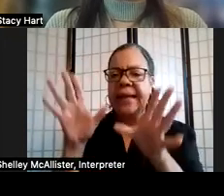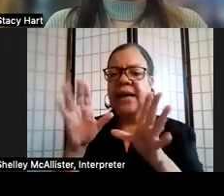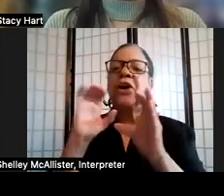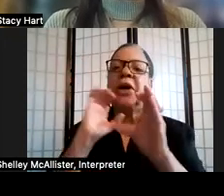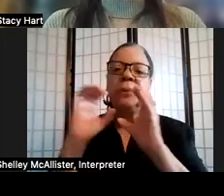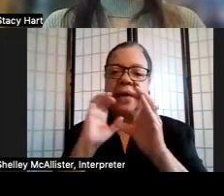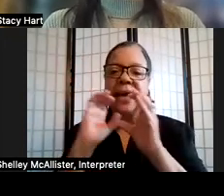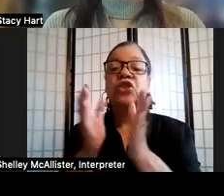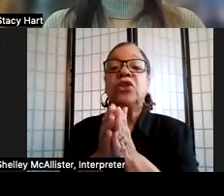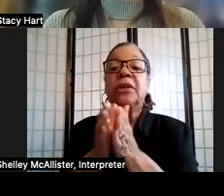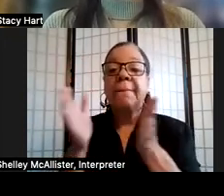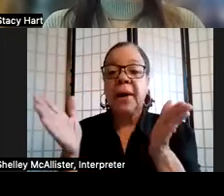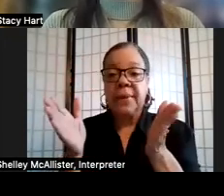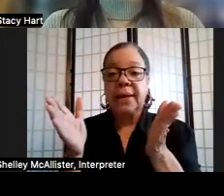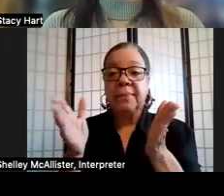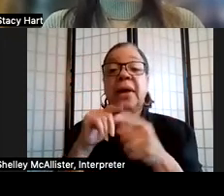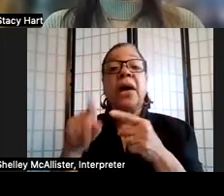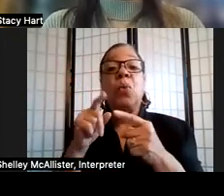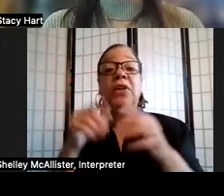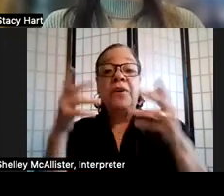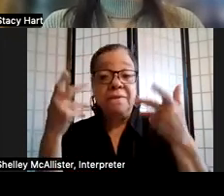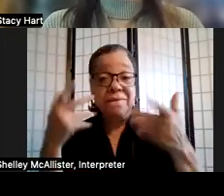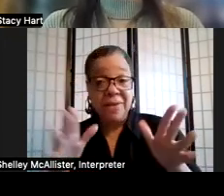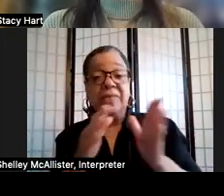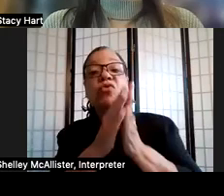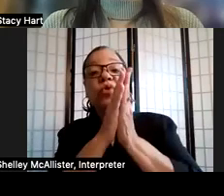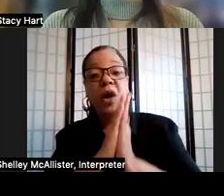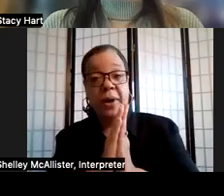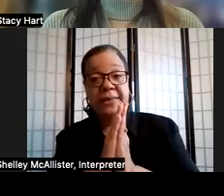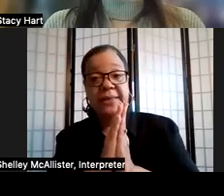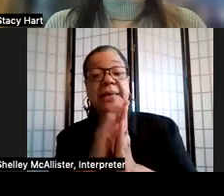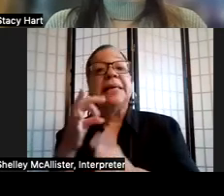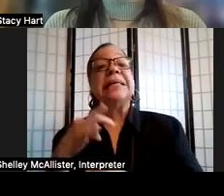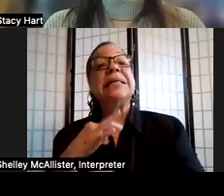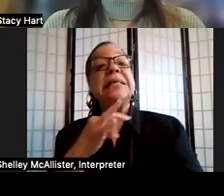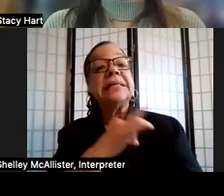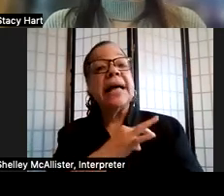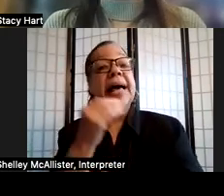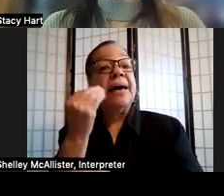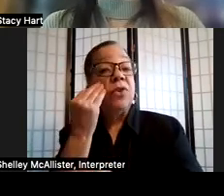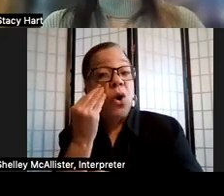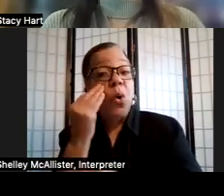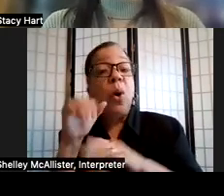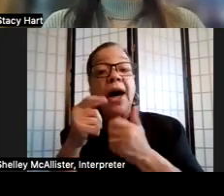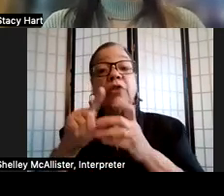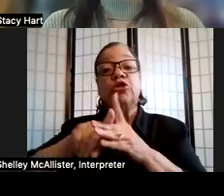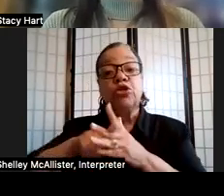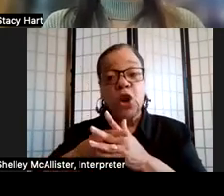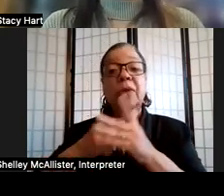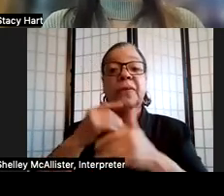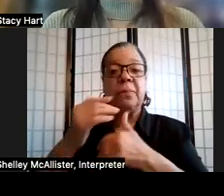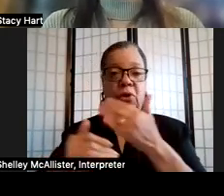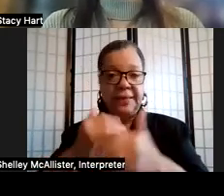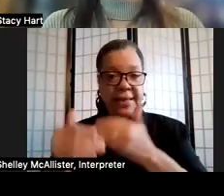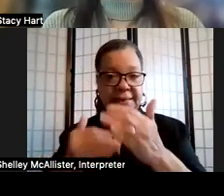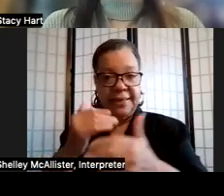the public. And then once the request is made, does staff know how to start the process for getting this